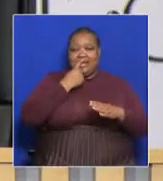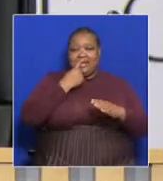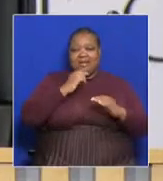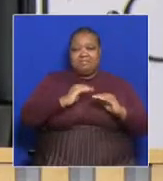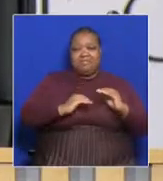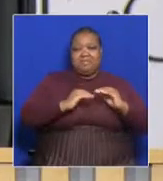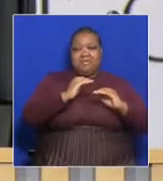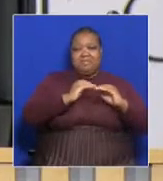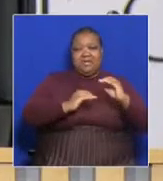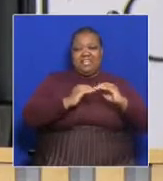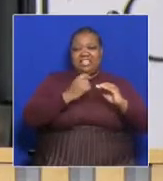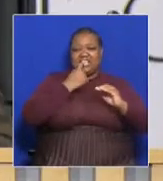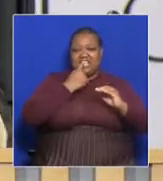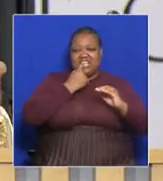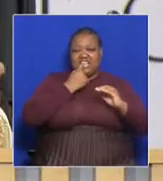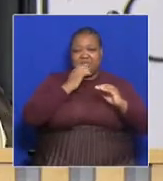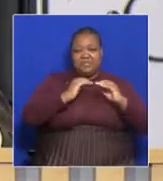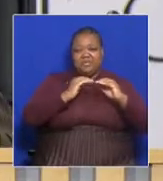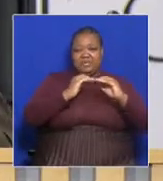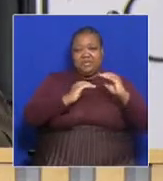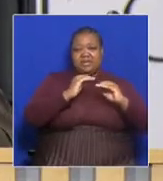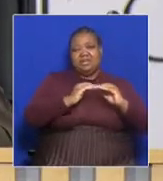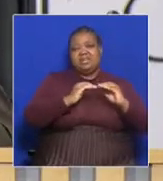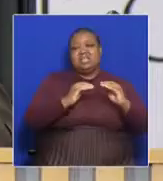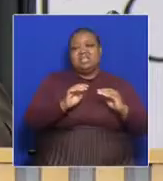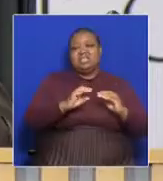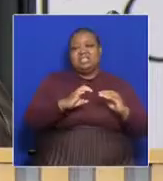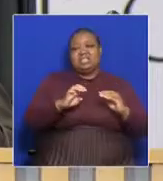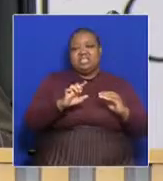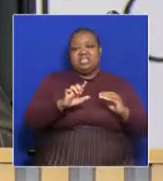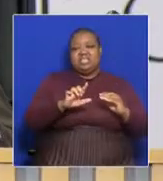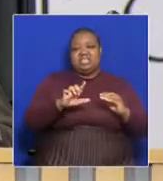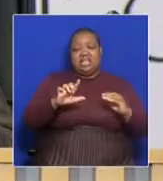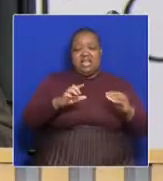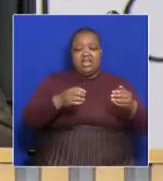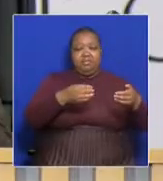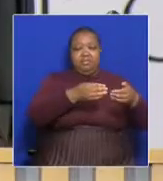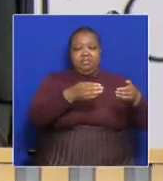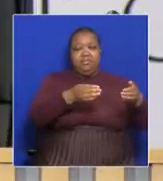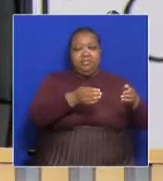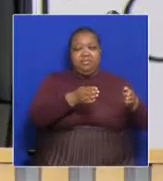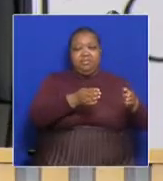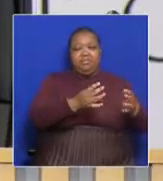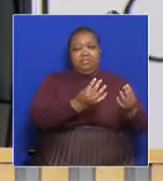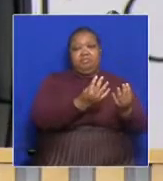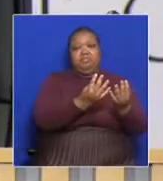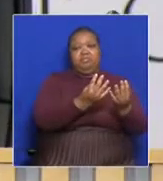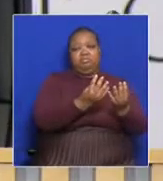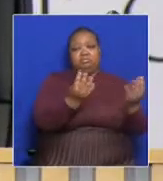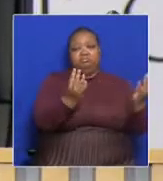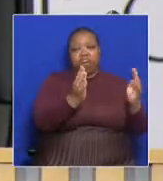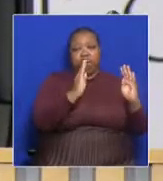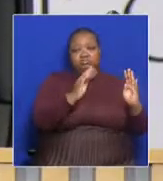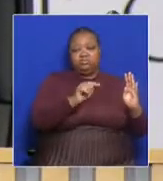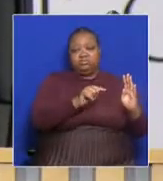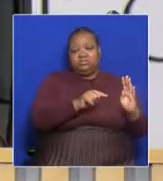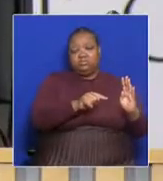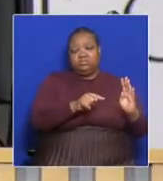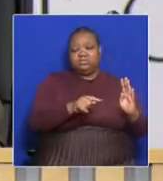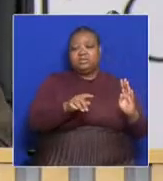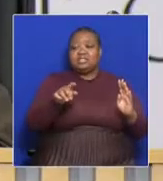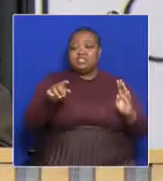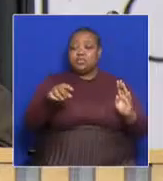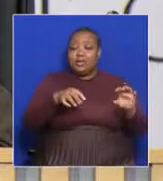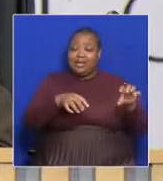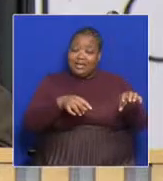1,000 kilograms of cocaine in a single cell. And the station could only accommodate it for a limited period of time. That is